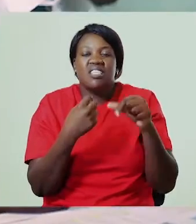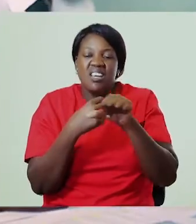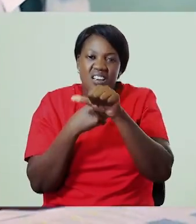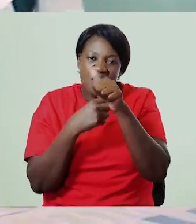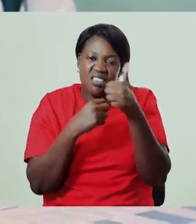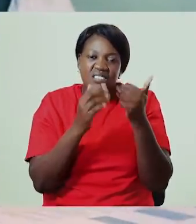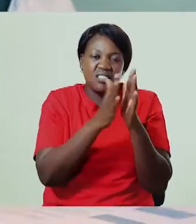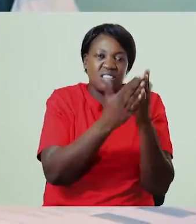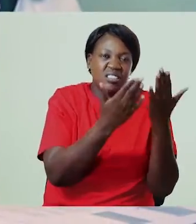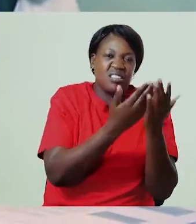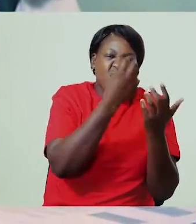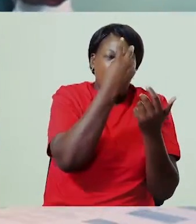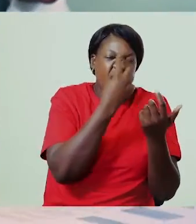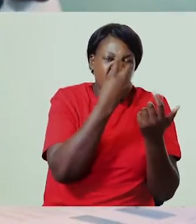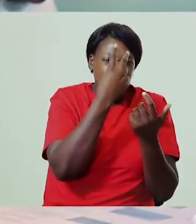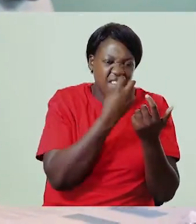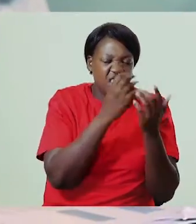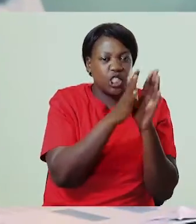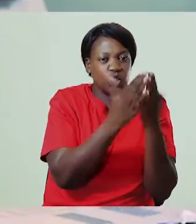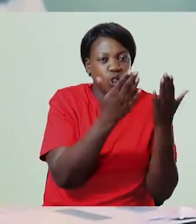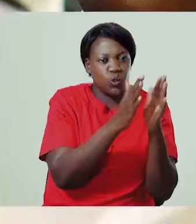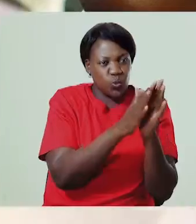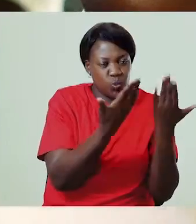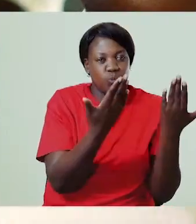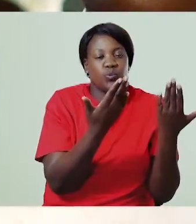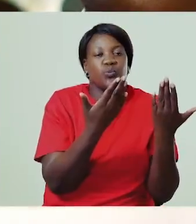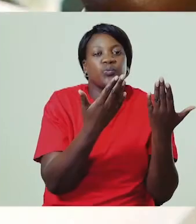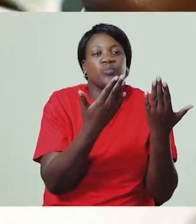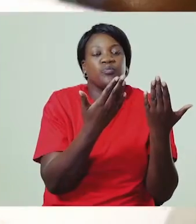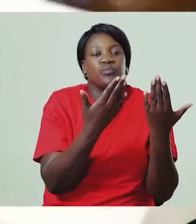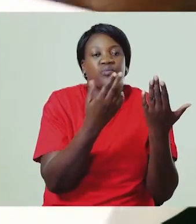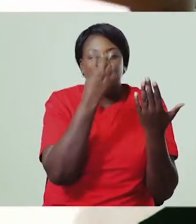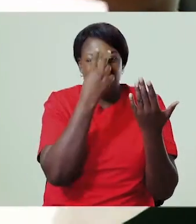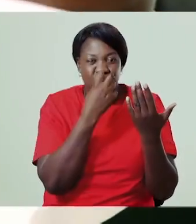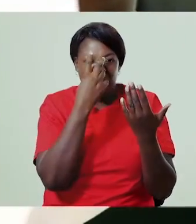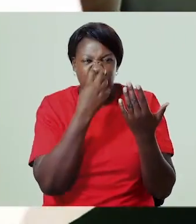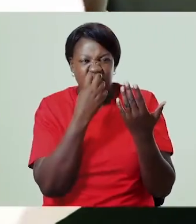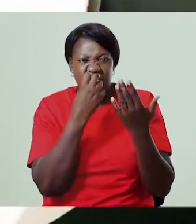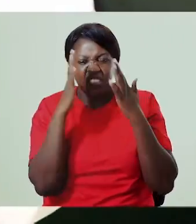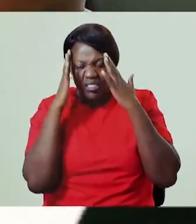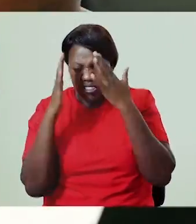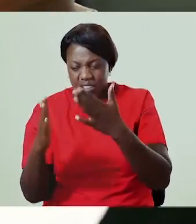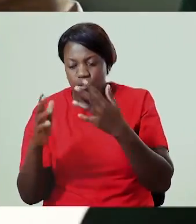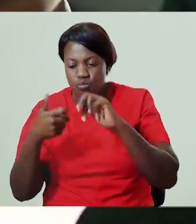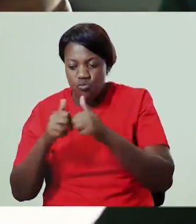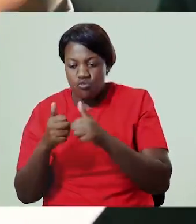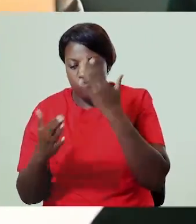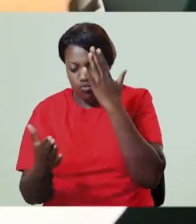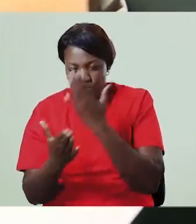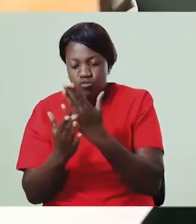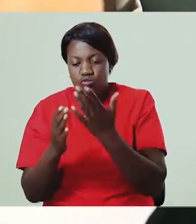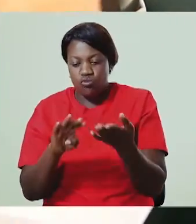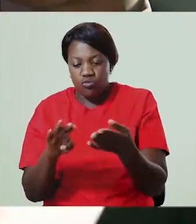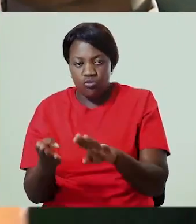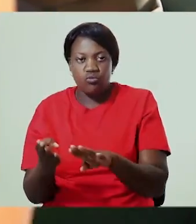Presence is a humorous, funny novel which uses sense of humor to address serious issues such as